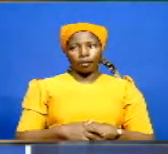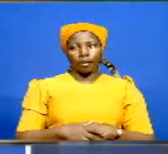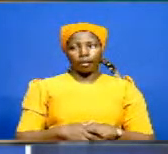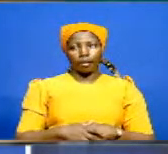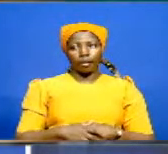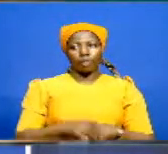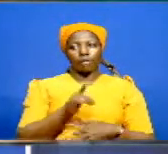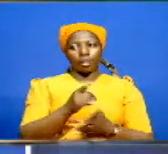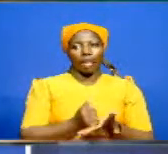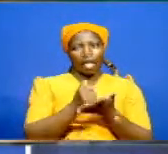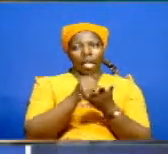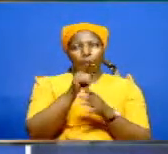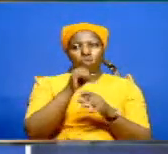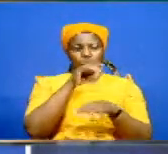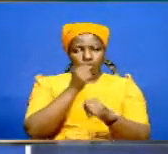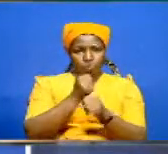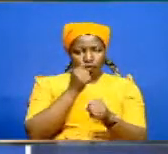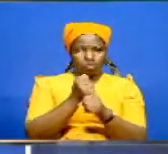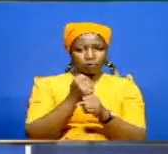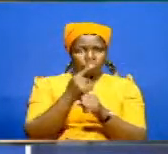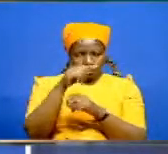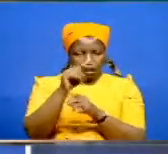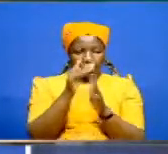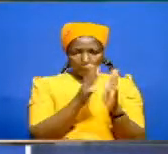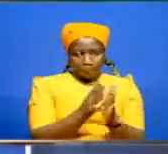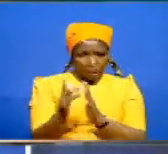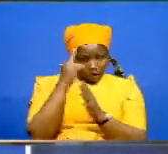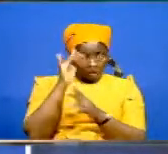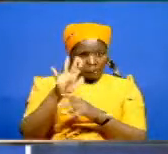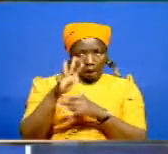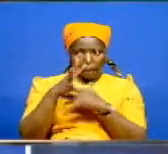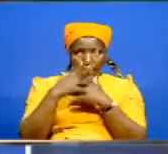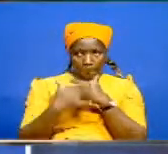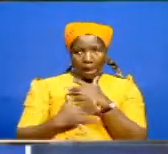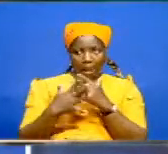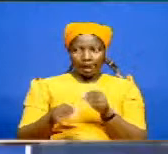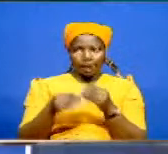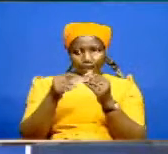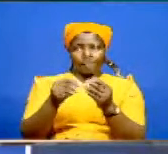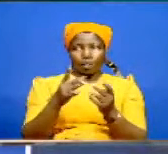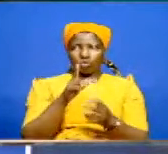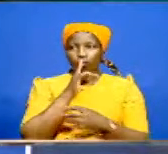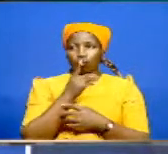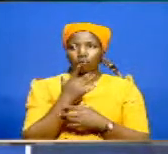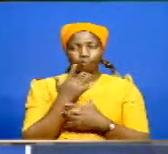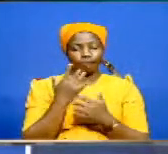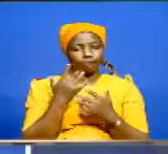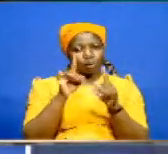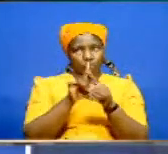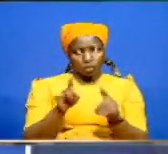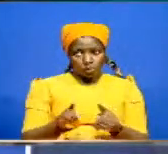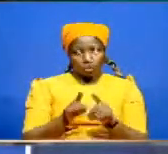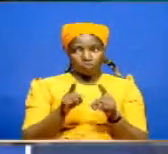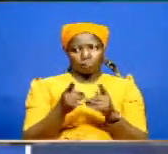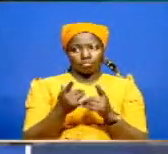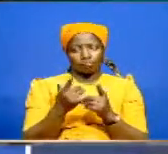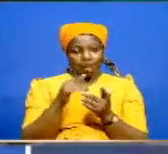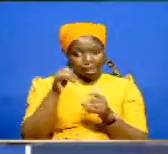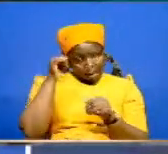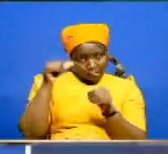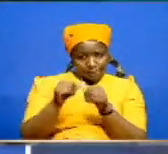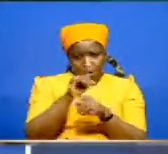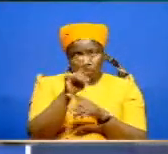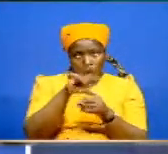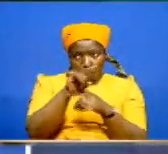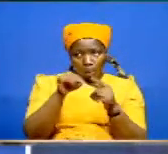do convenient scheduling of your blood donation. So you and it also pings you, it basically reminds you of when